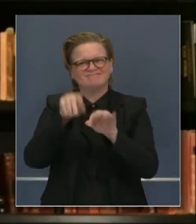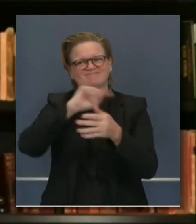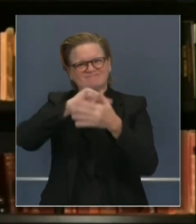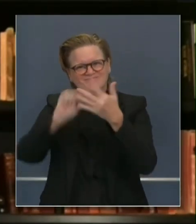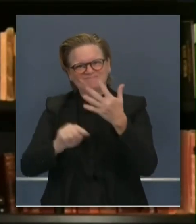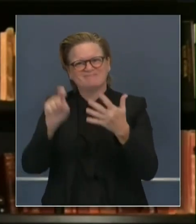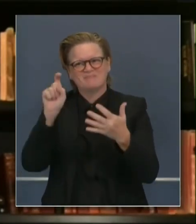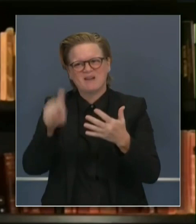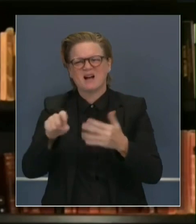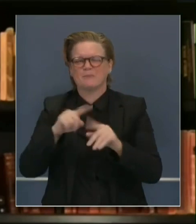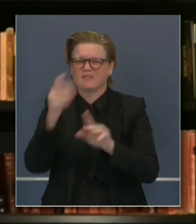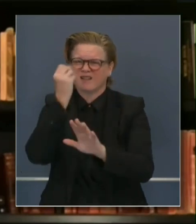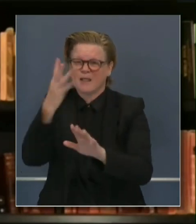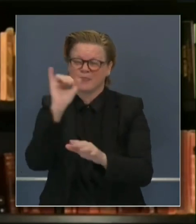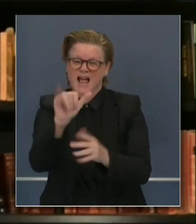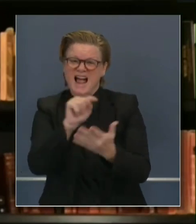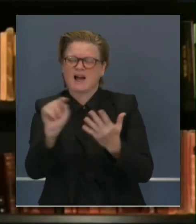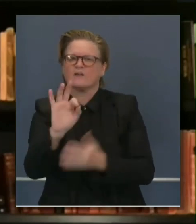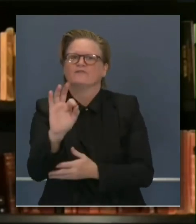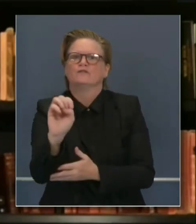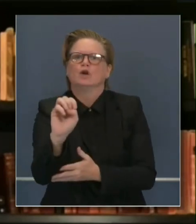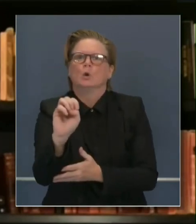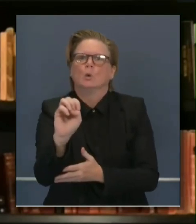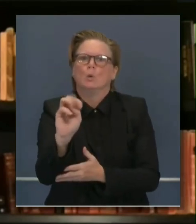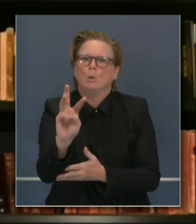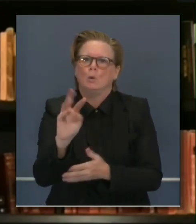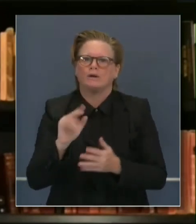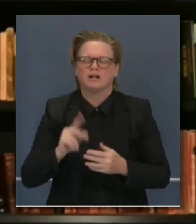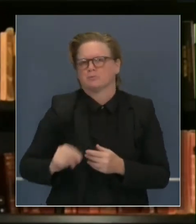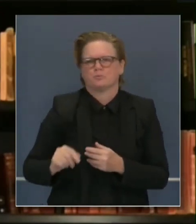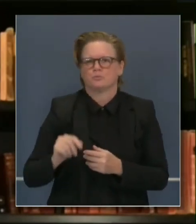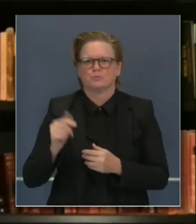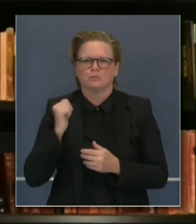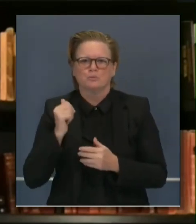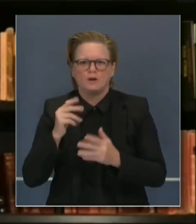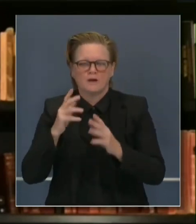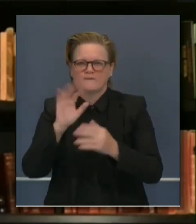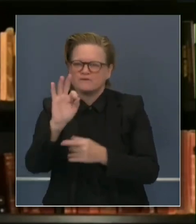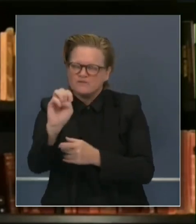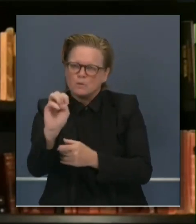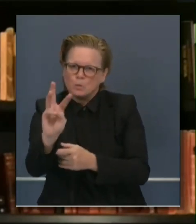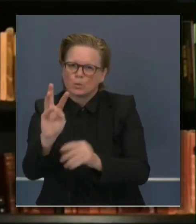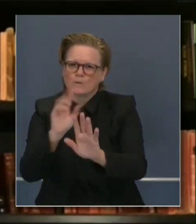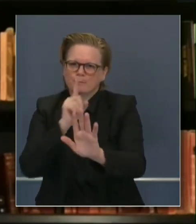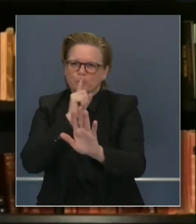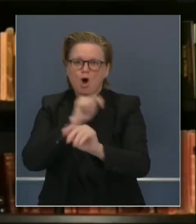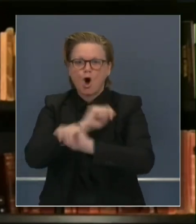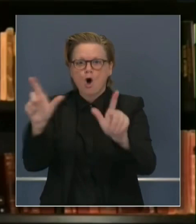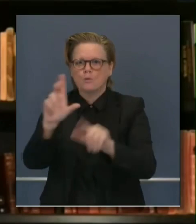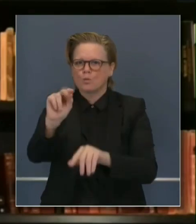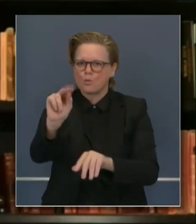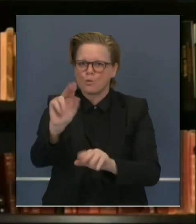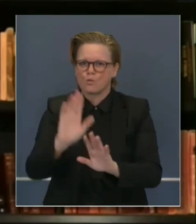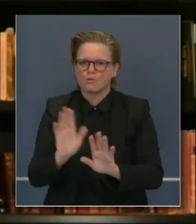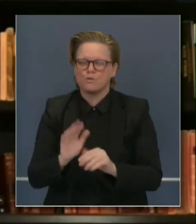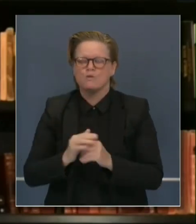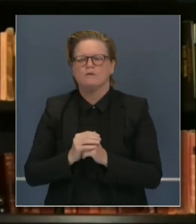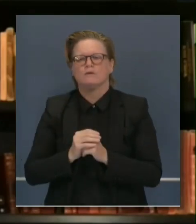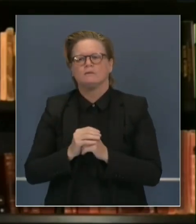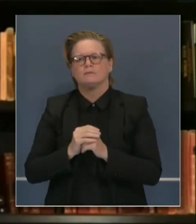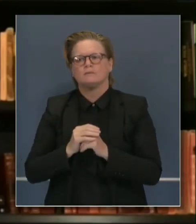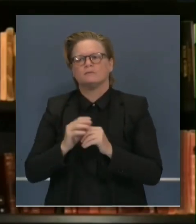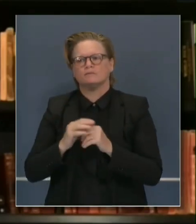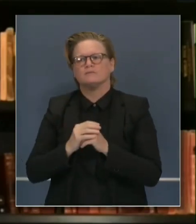total denial. And I'm really pleased. I saw down in Orange County, Santa Ana and others, some really